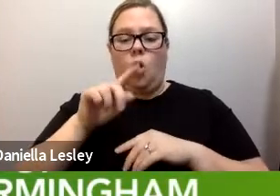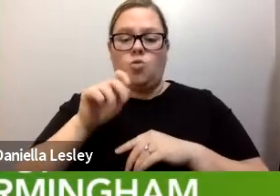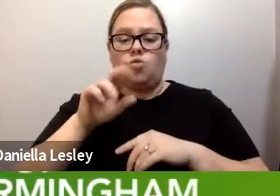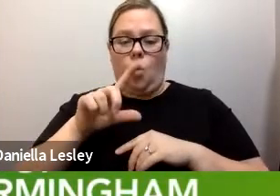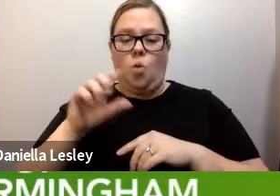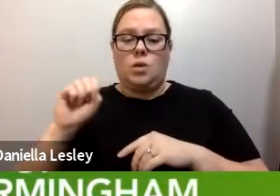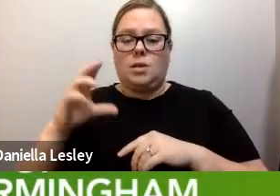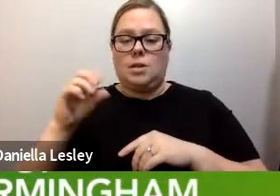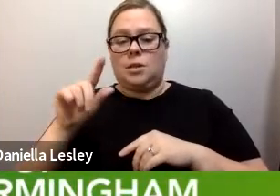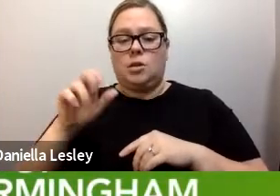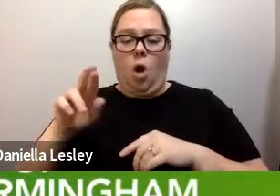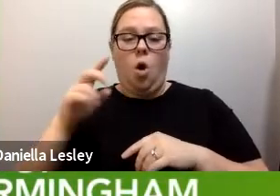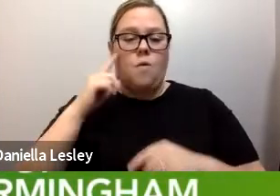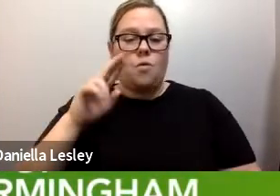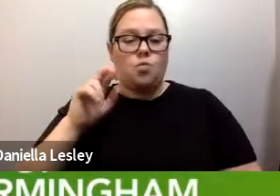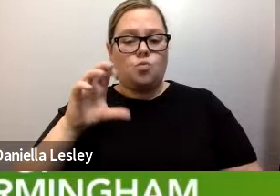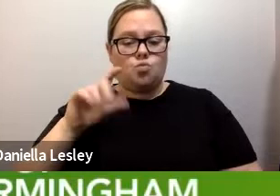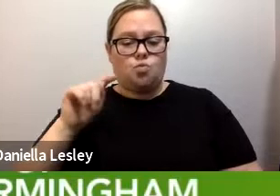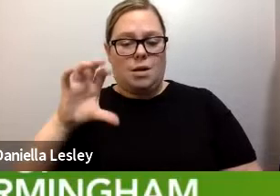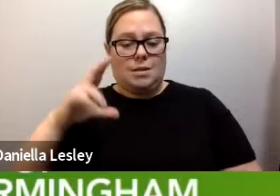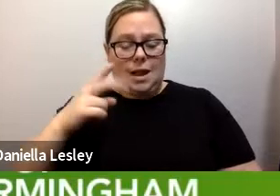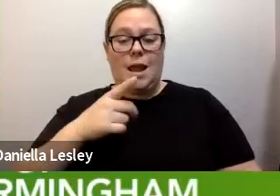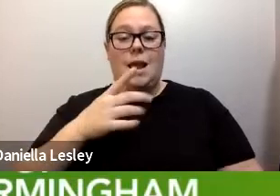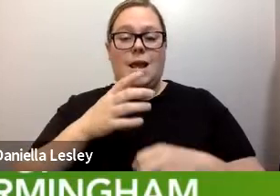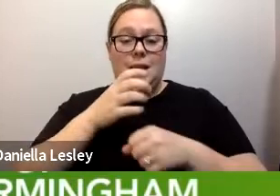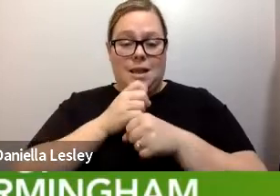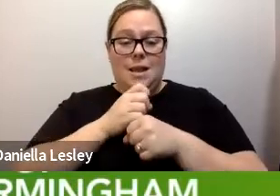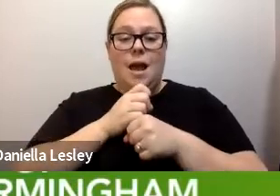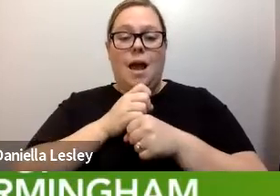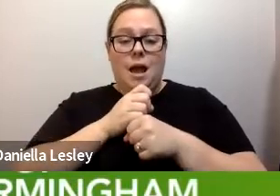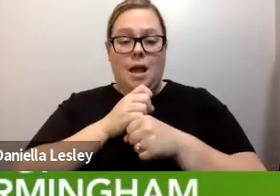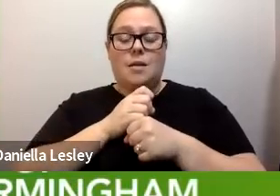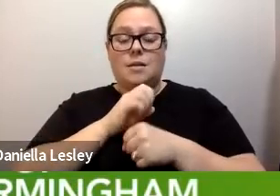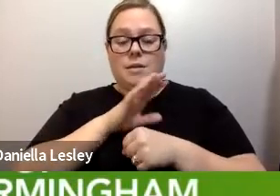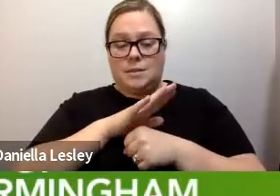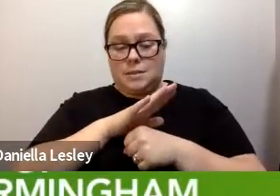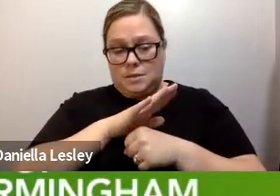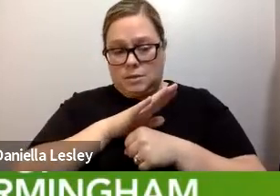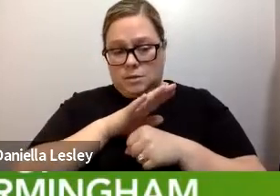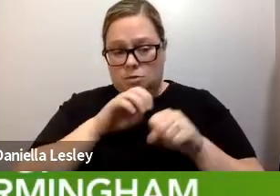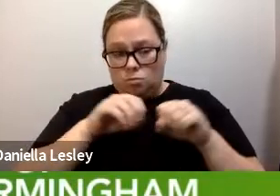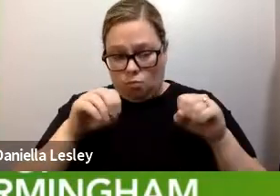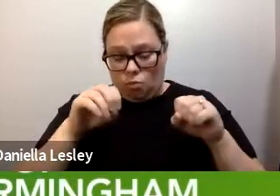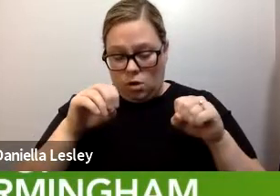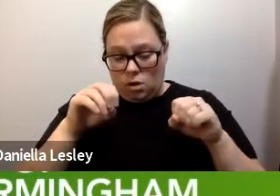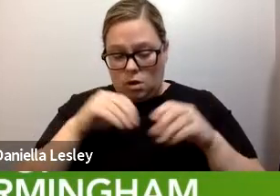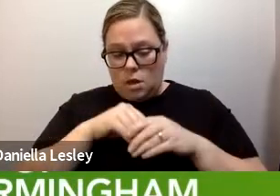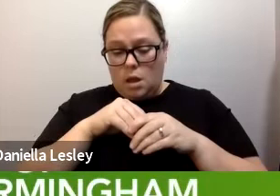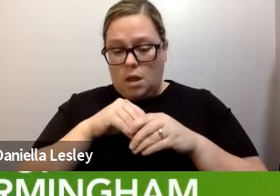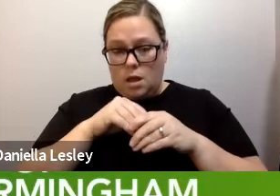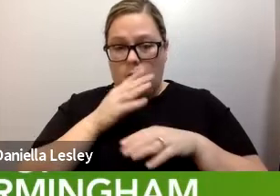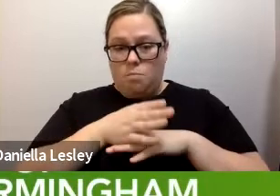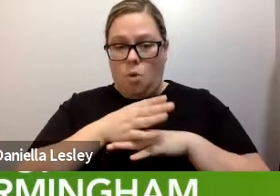received his doctoral degree in Health and Rehabilitation Sciences from Drexel University. His current work focuses